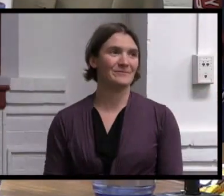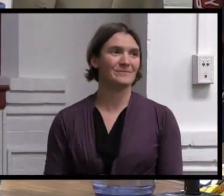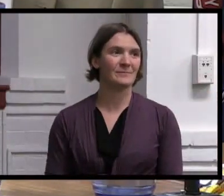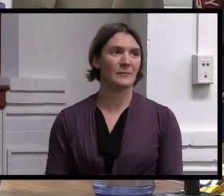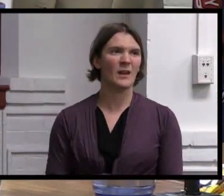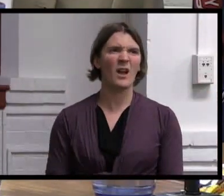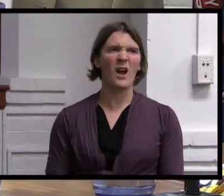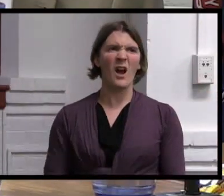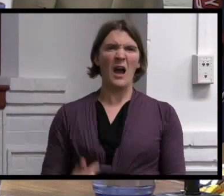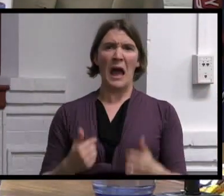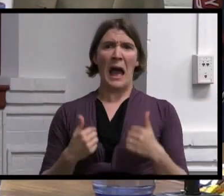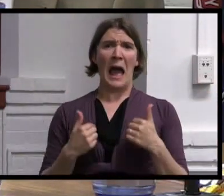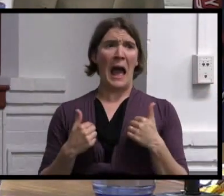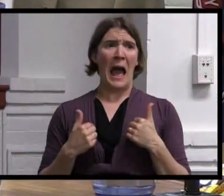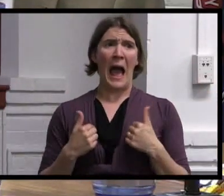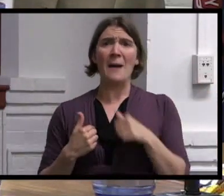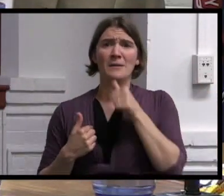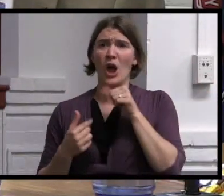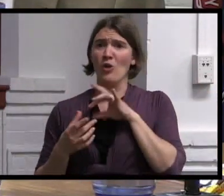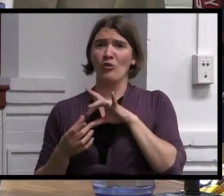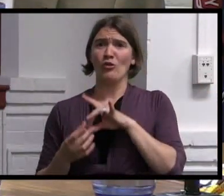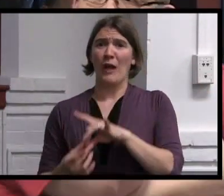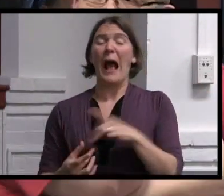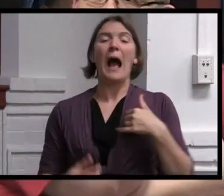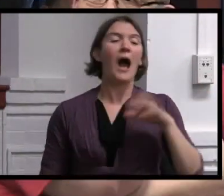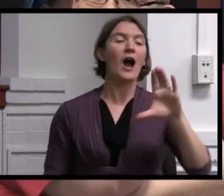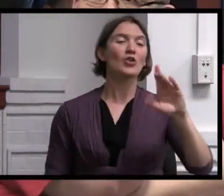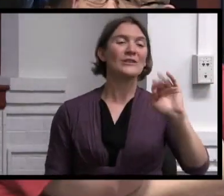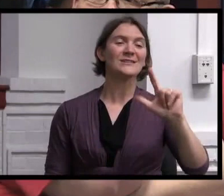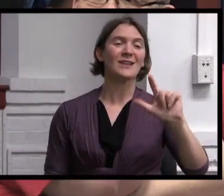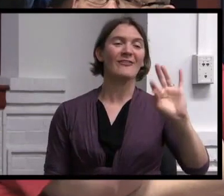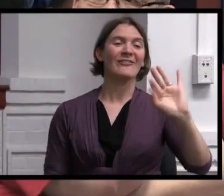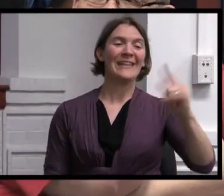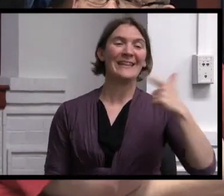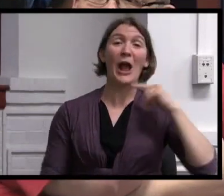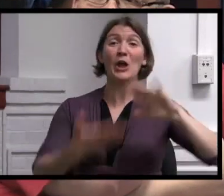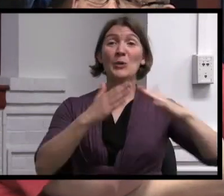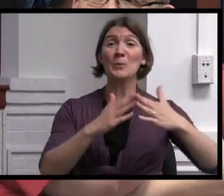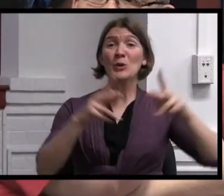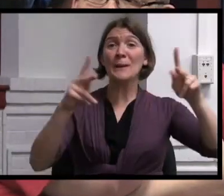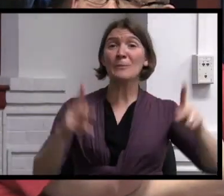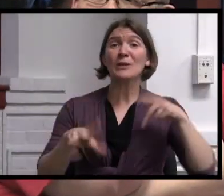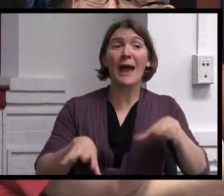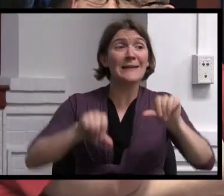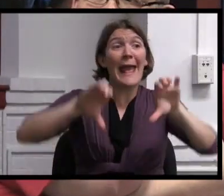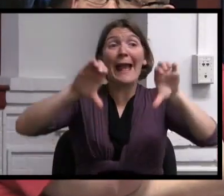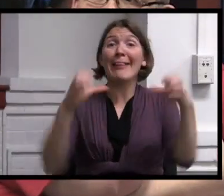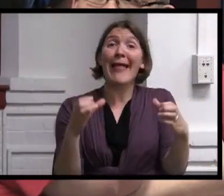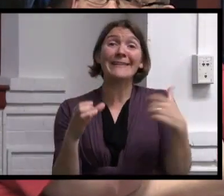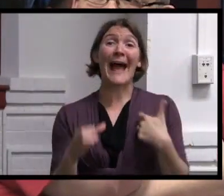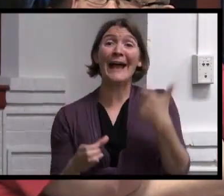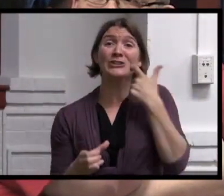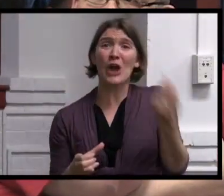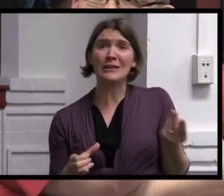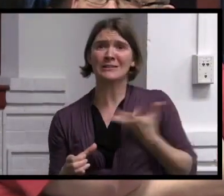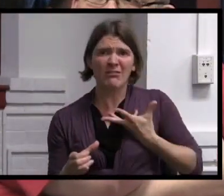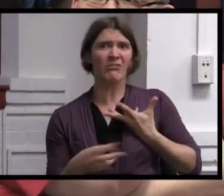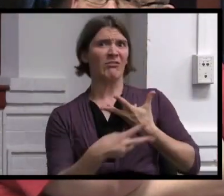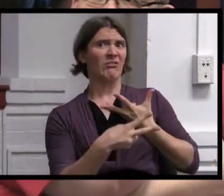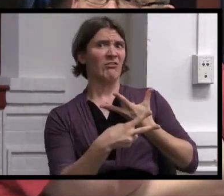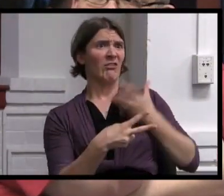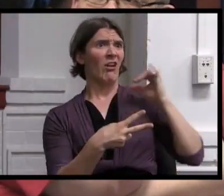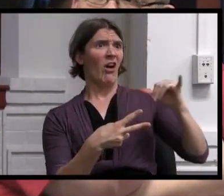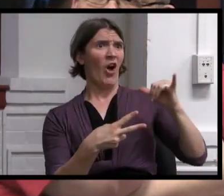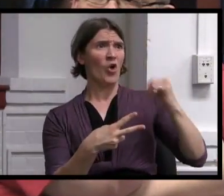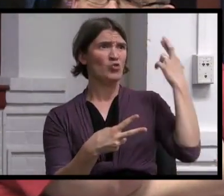I feel singularly unqualified to comment. My name is Crystal Fielding. I'm just a community member taking a class there. I just heard about this. I have no idea